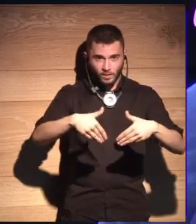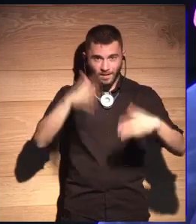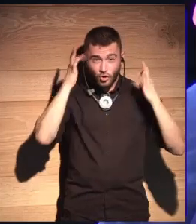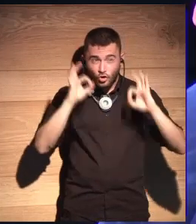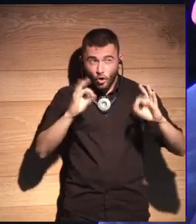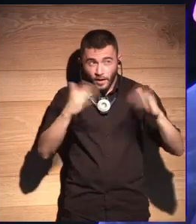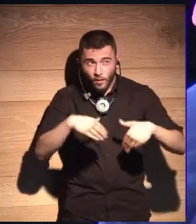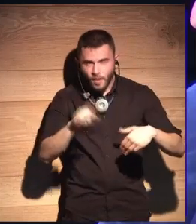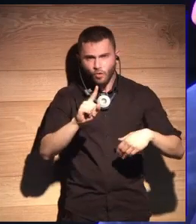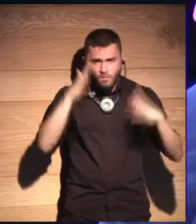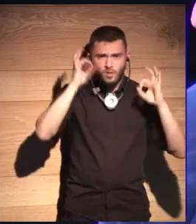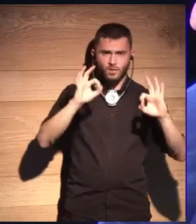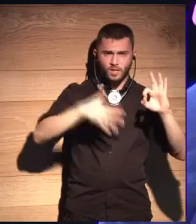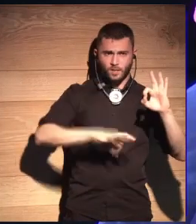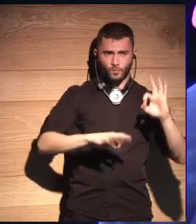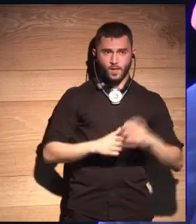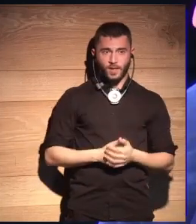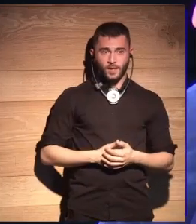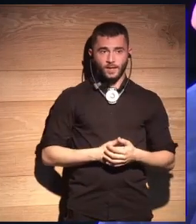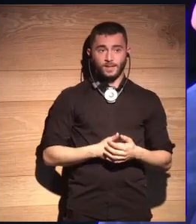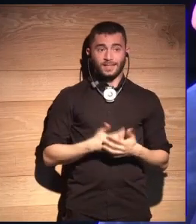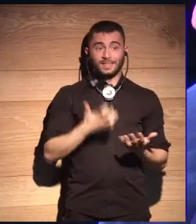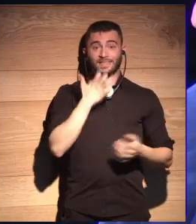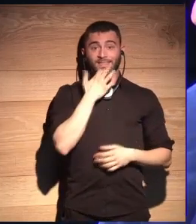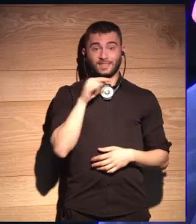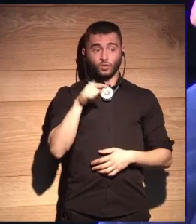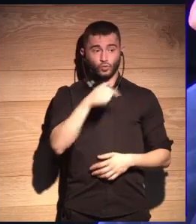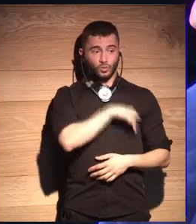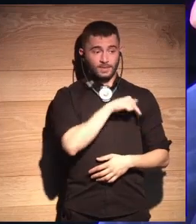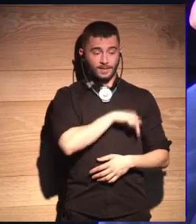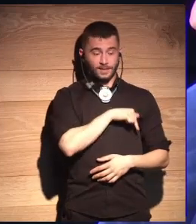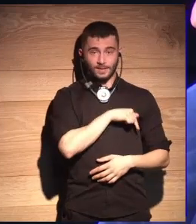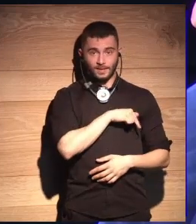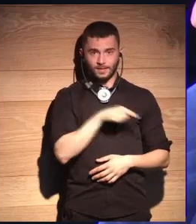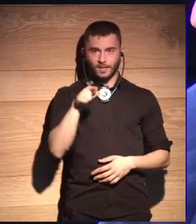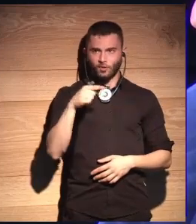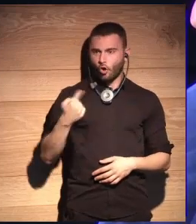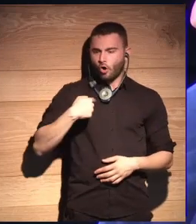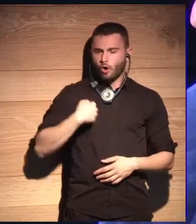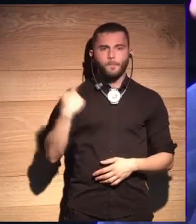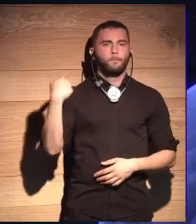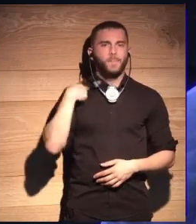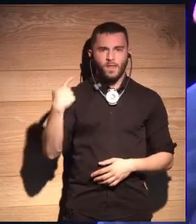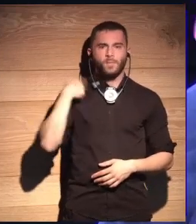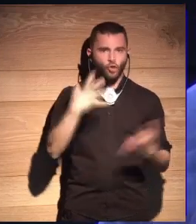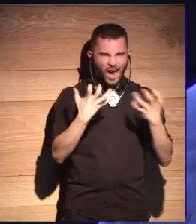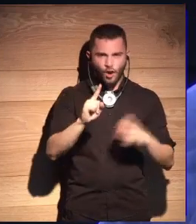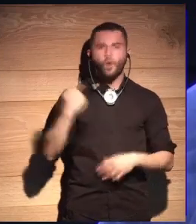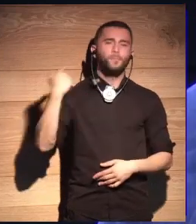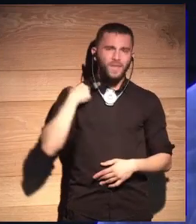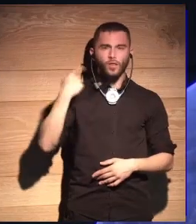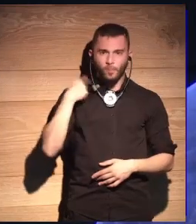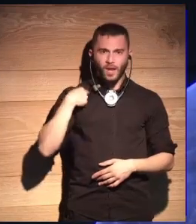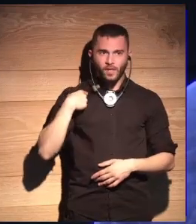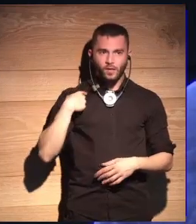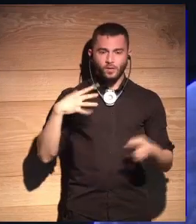some parties in certain circumstances is not irrational. If you feel that you are a loser in this